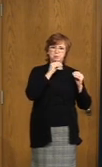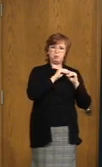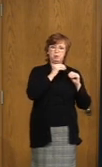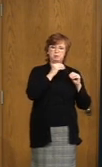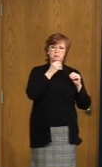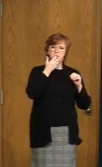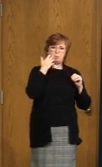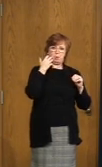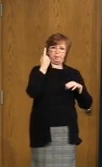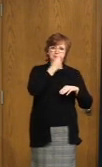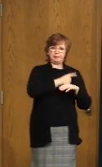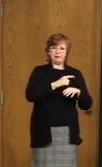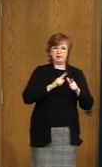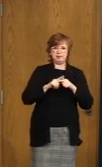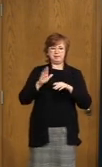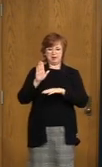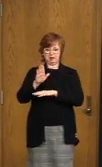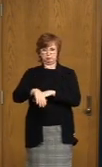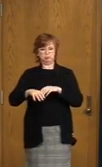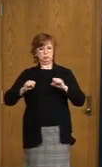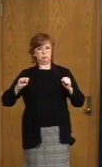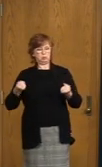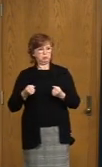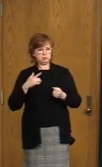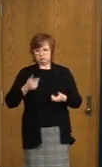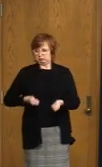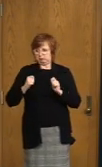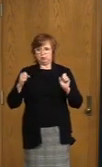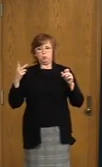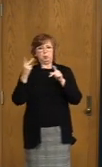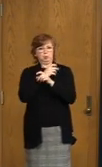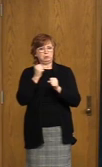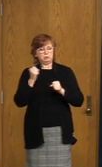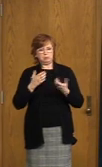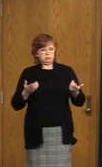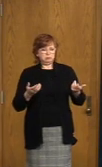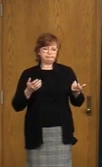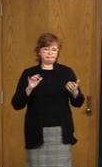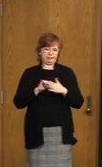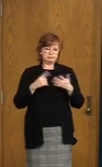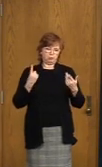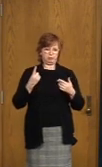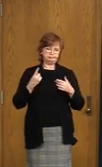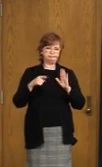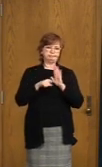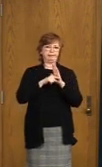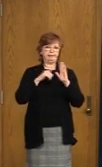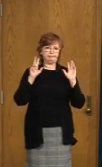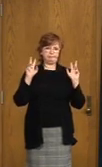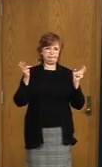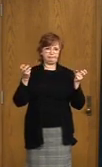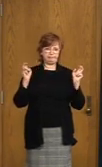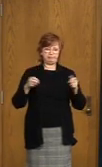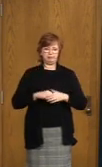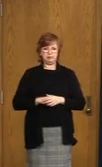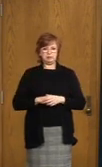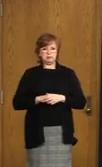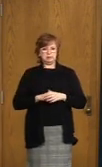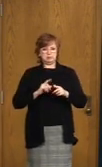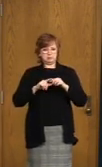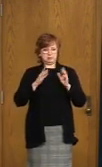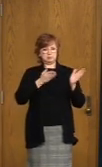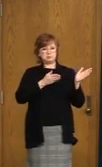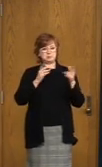obviously, like the Premier said, protests outside the legislature, yeah, if that's what you want to do, instead of having a policy